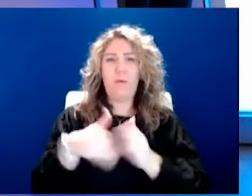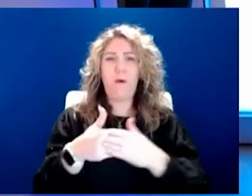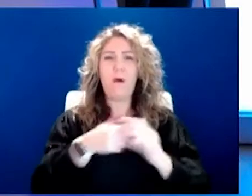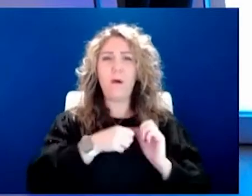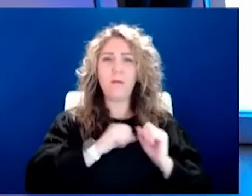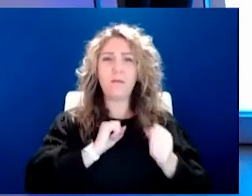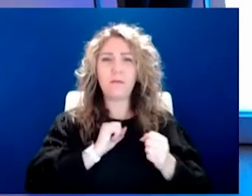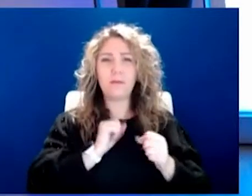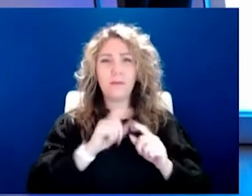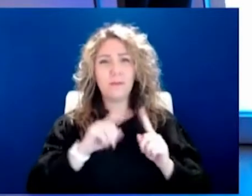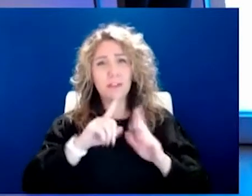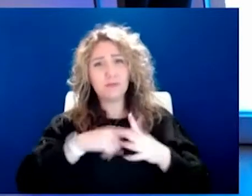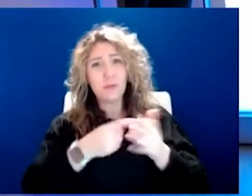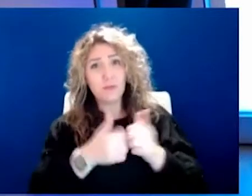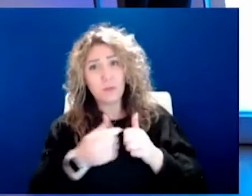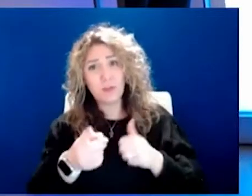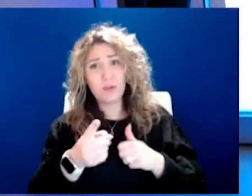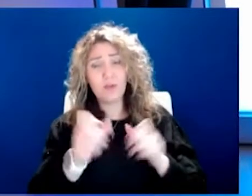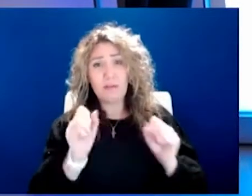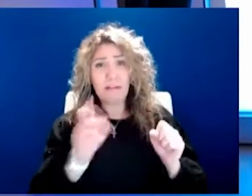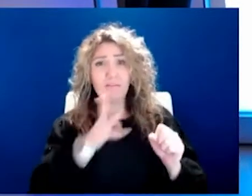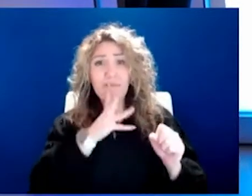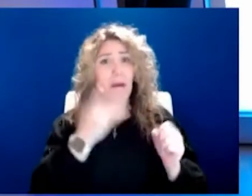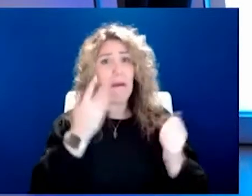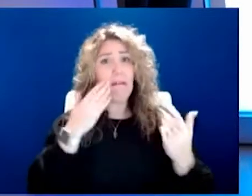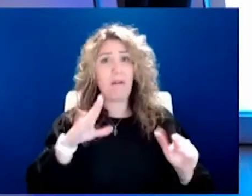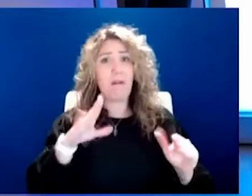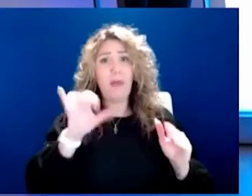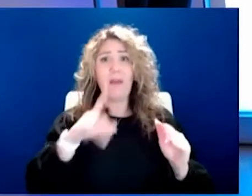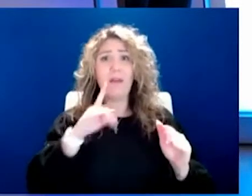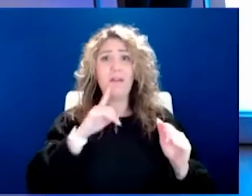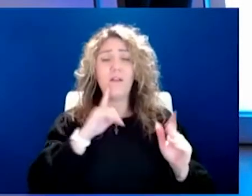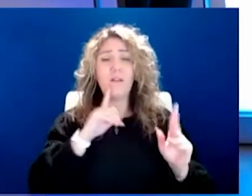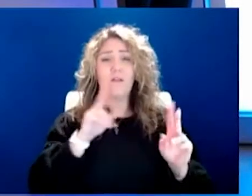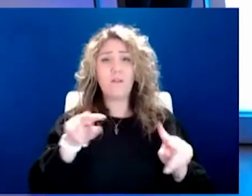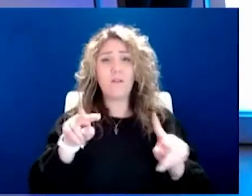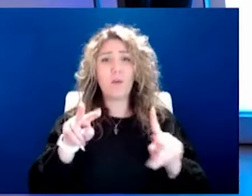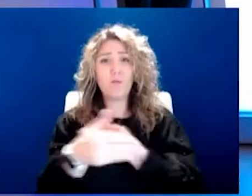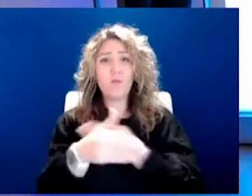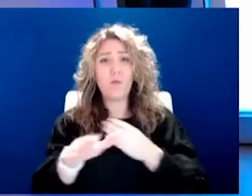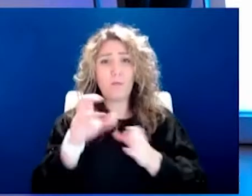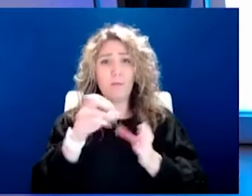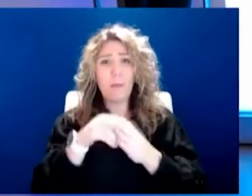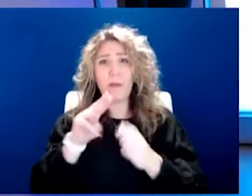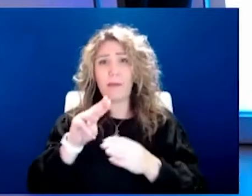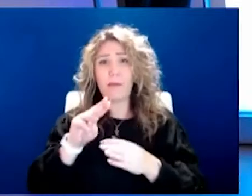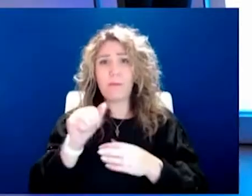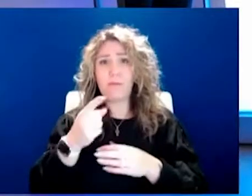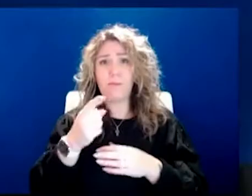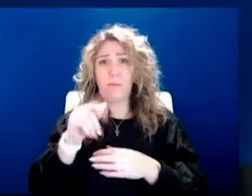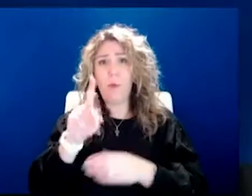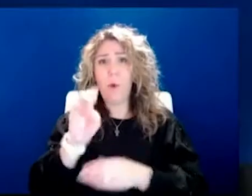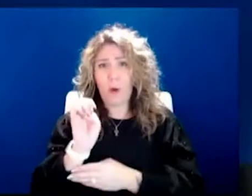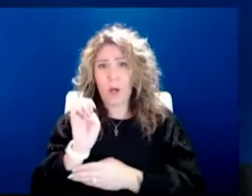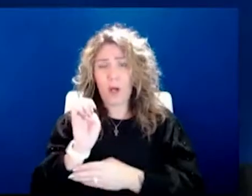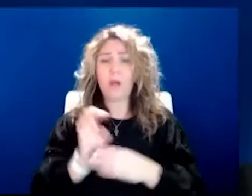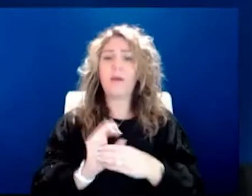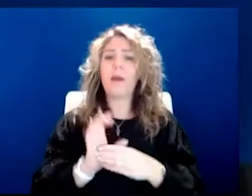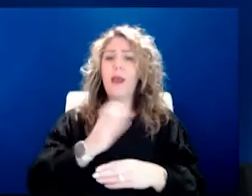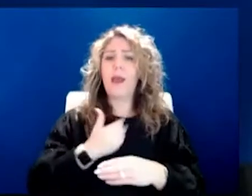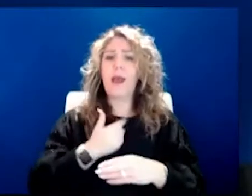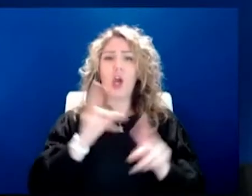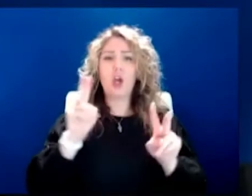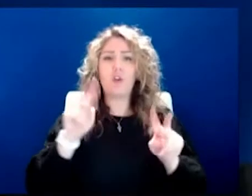you in many ways. Tell people something I didn't know also is that we have a viewing room down in our morgue. Yes, we do. Tell me about that. So our viewing room is set up for